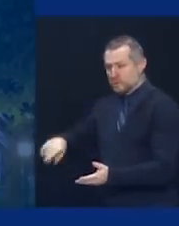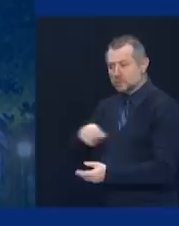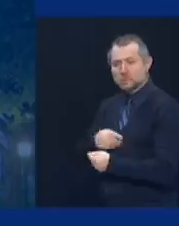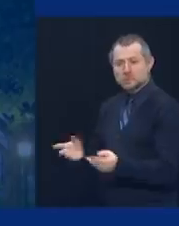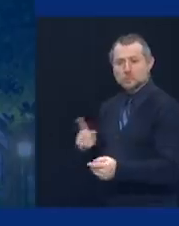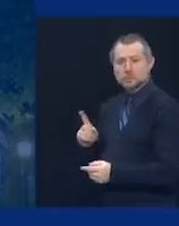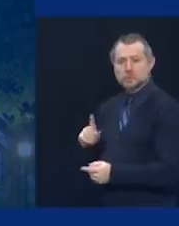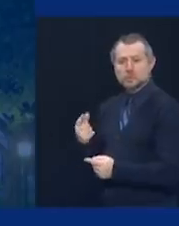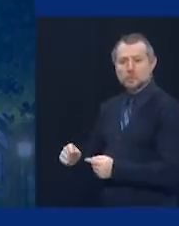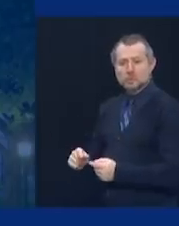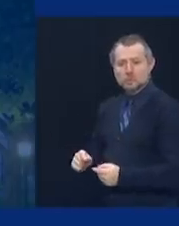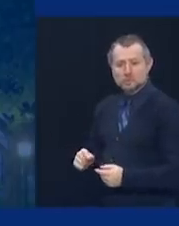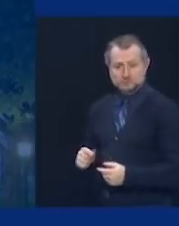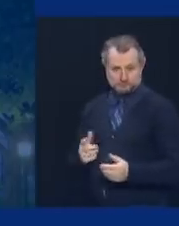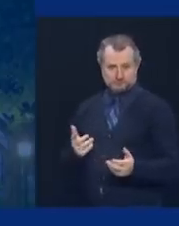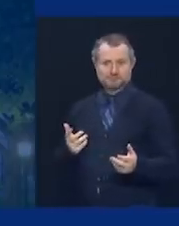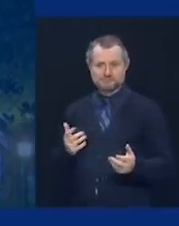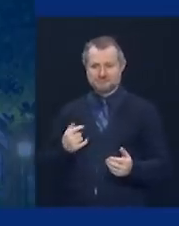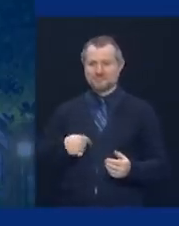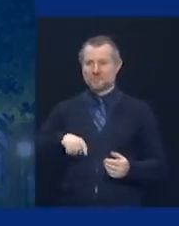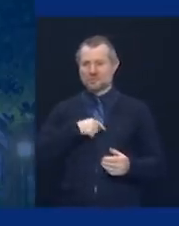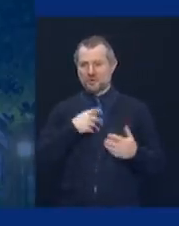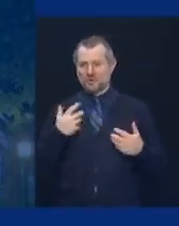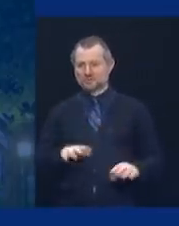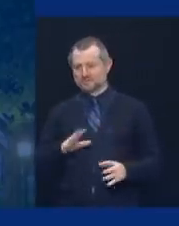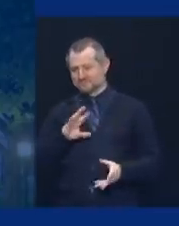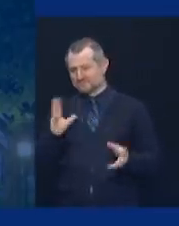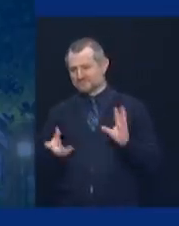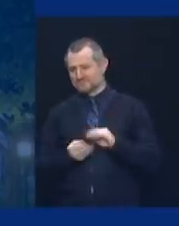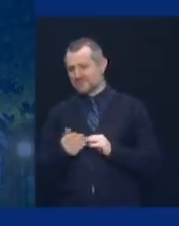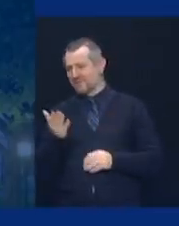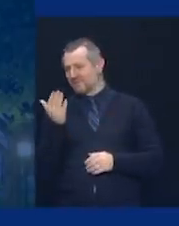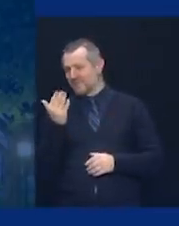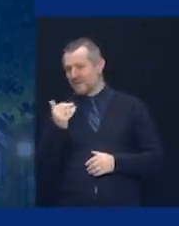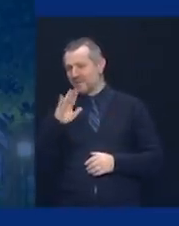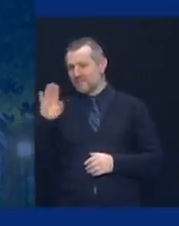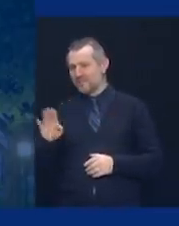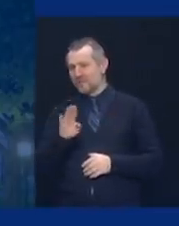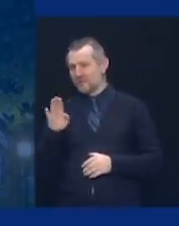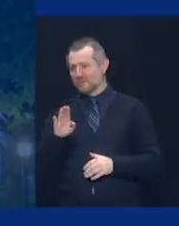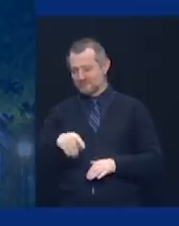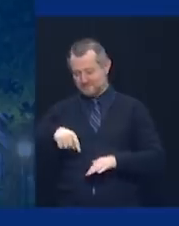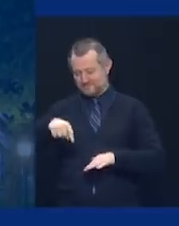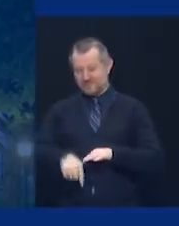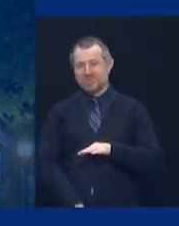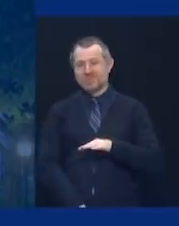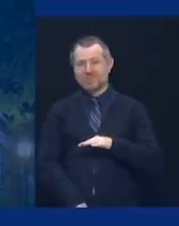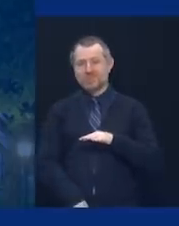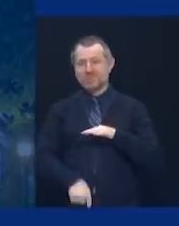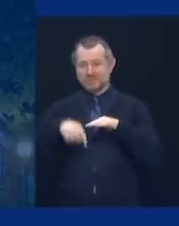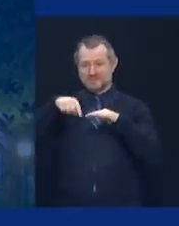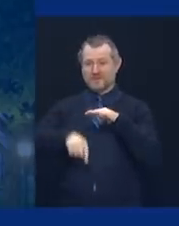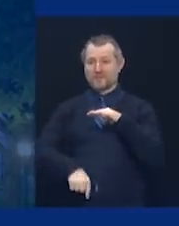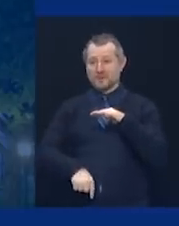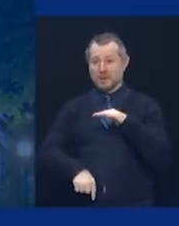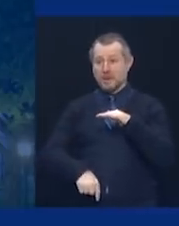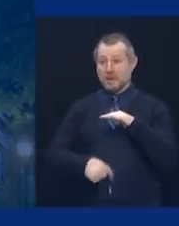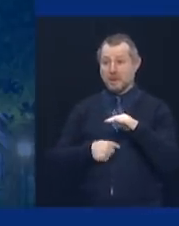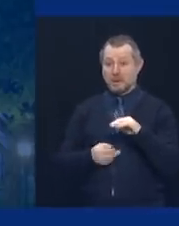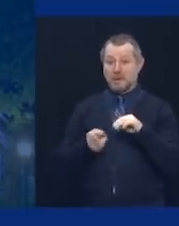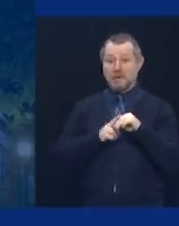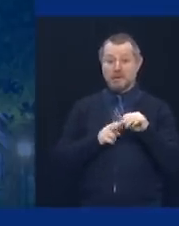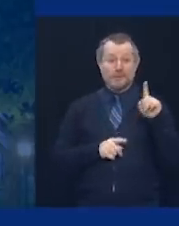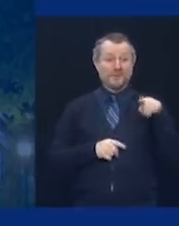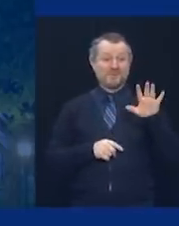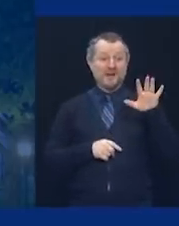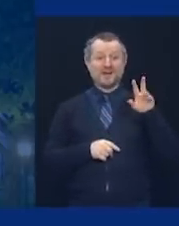We have overall a $15 billion deficit. You raise 1.5. All right, where do you